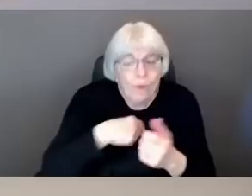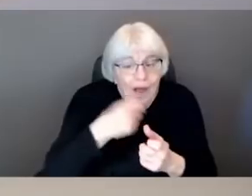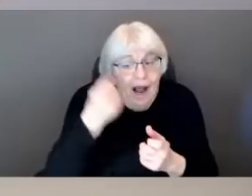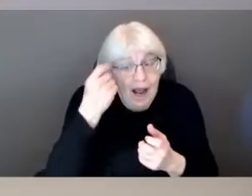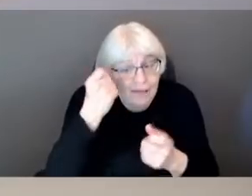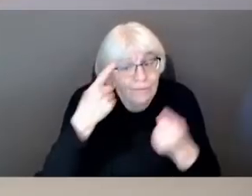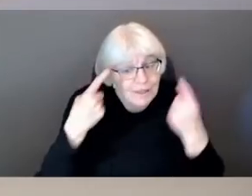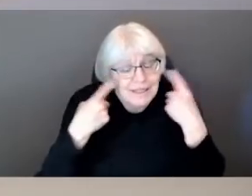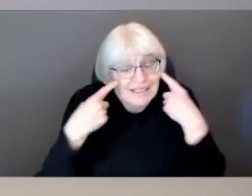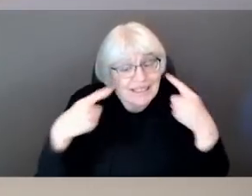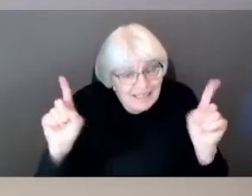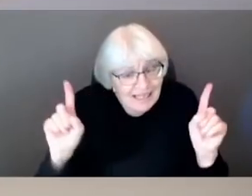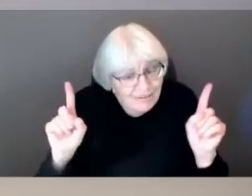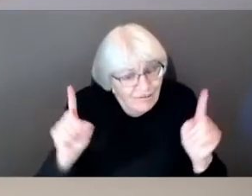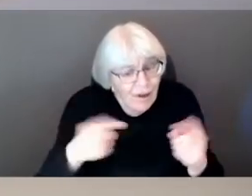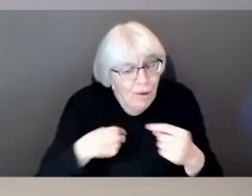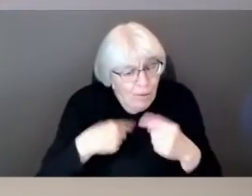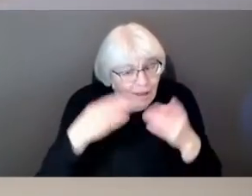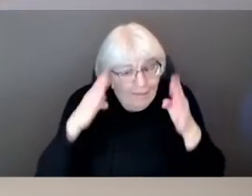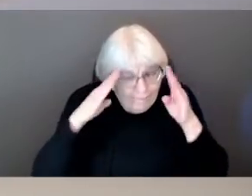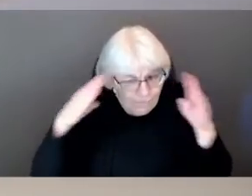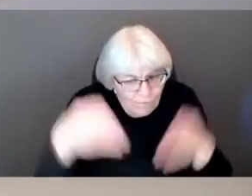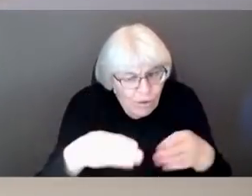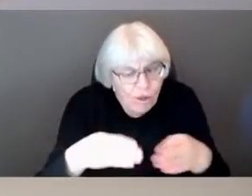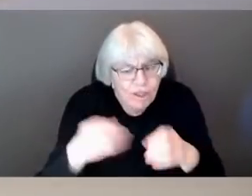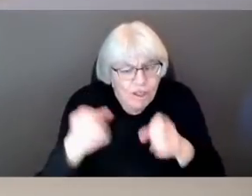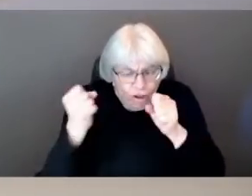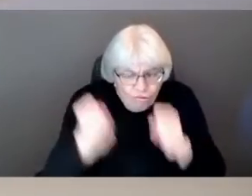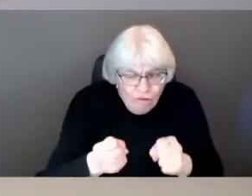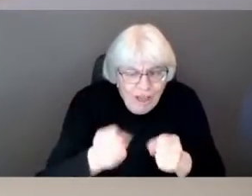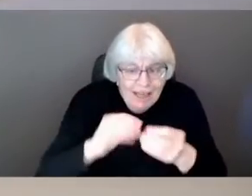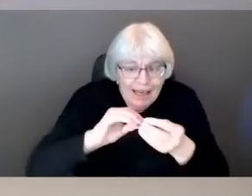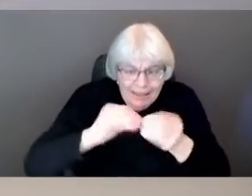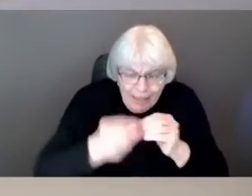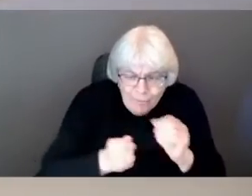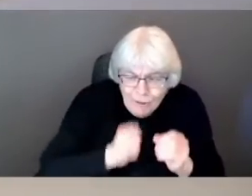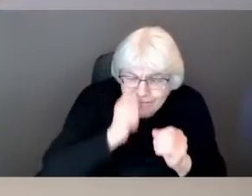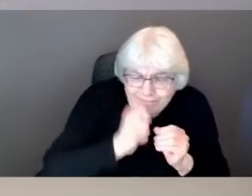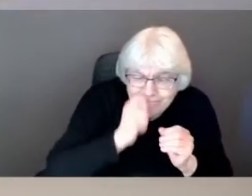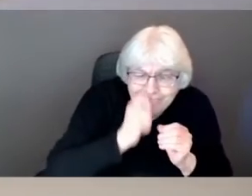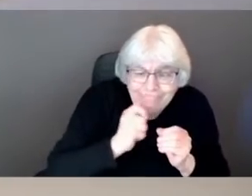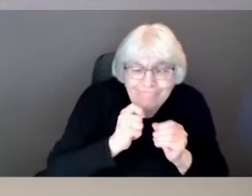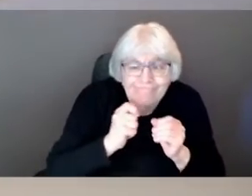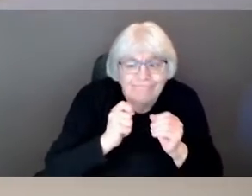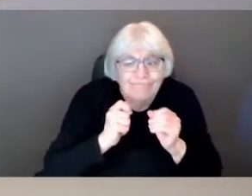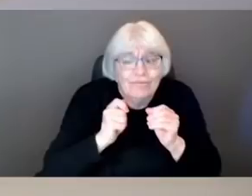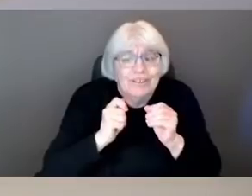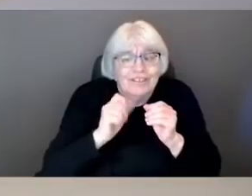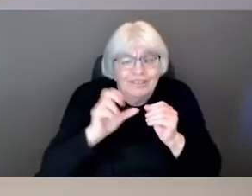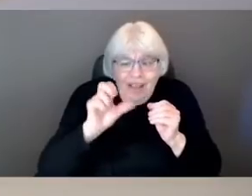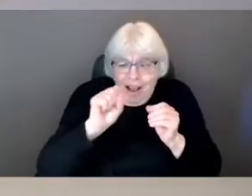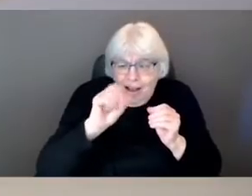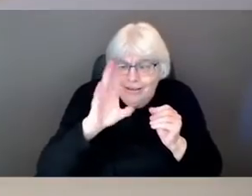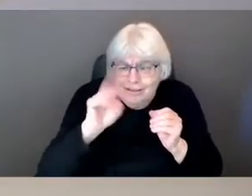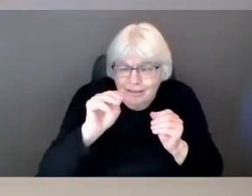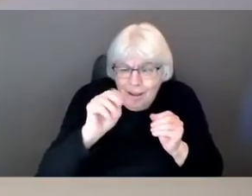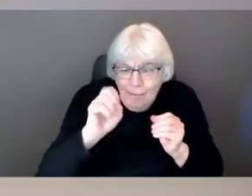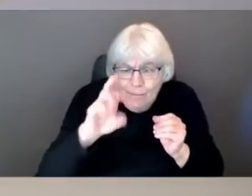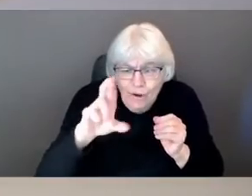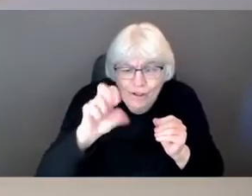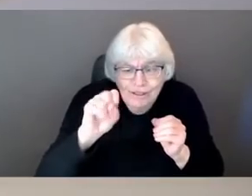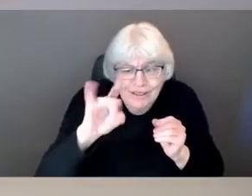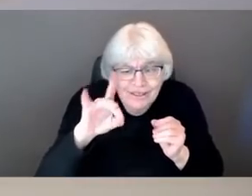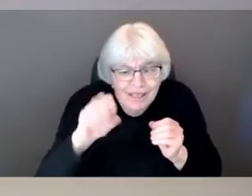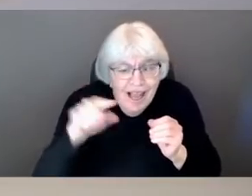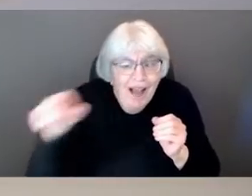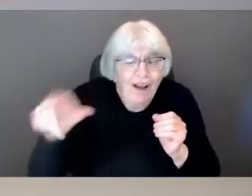of focused testing in areas. We've done it in Summerside, we've done it here in Charlottetown with certain age groups when we've needed to